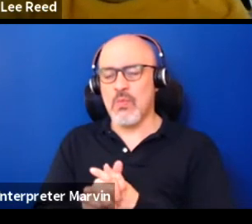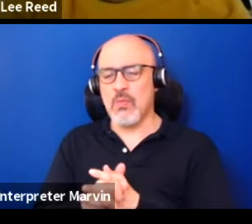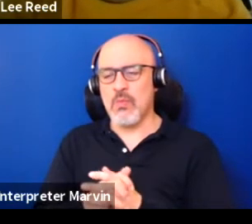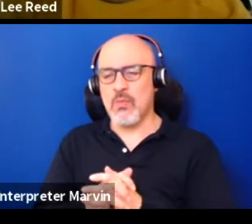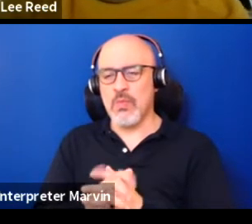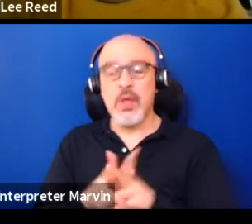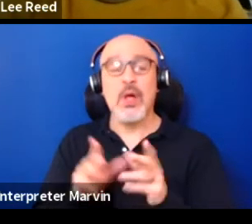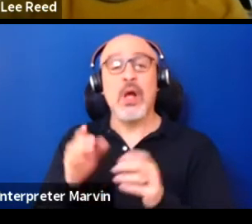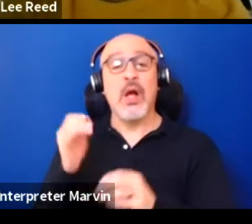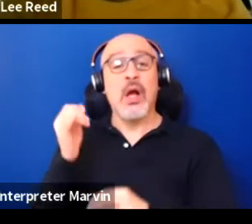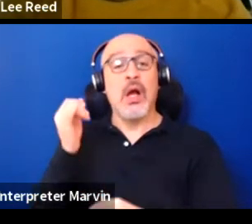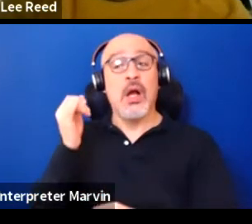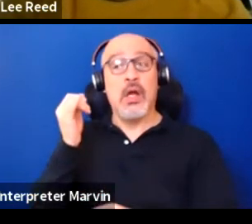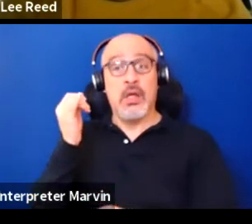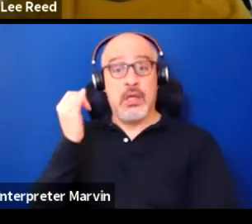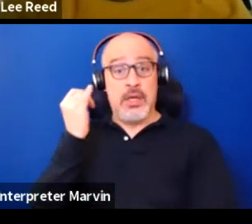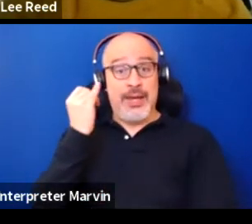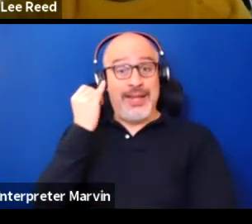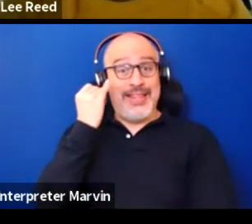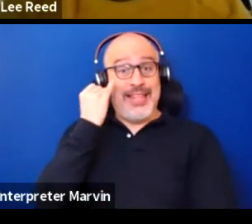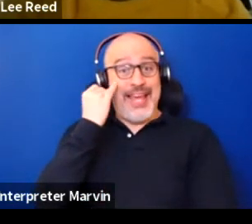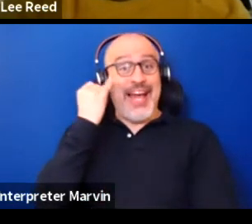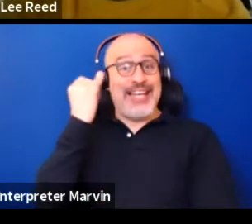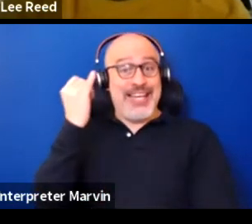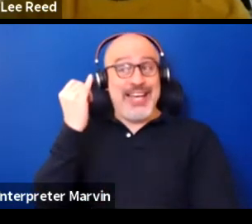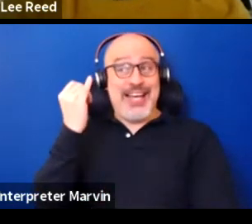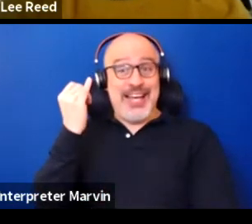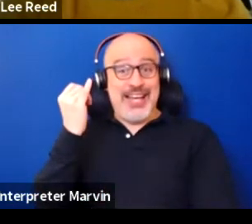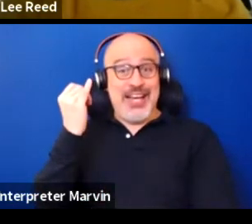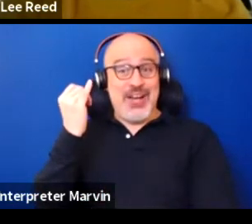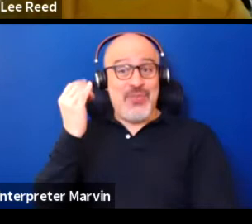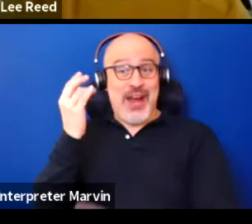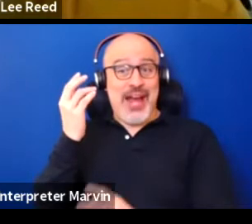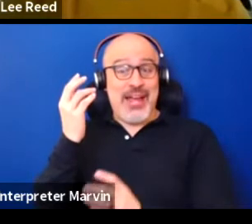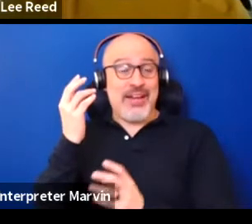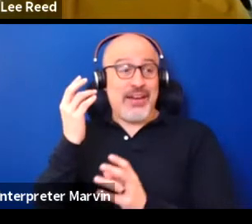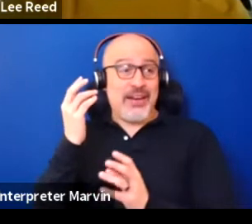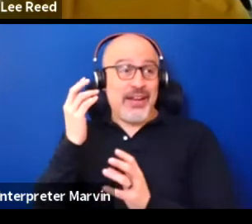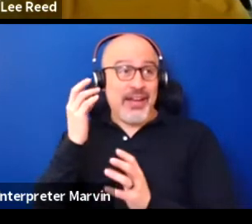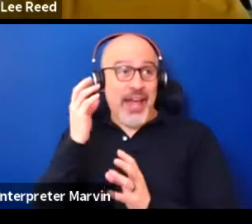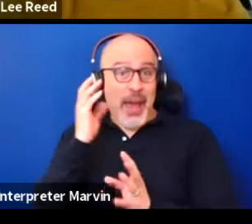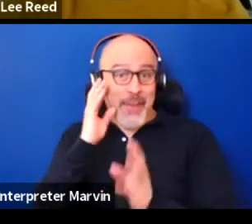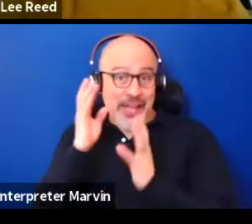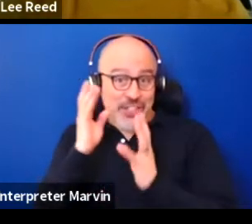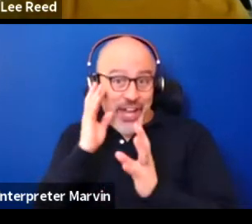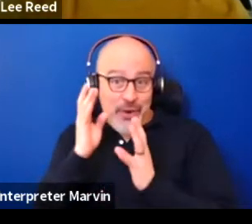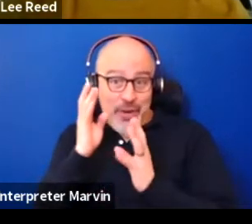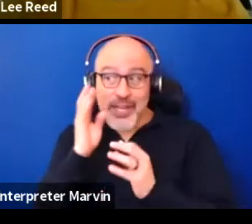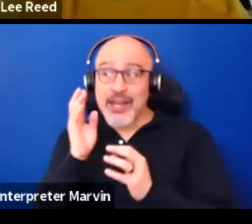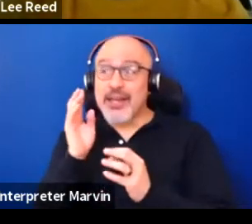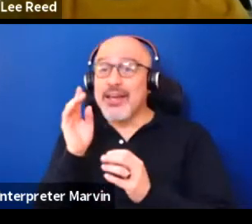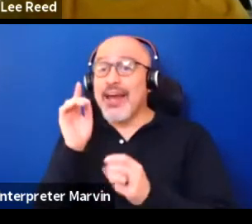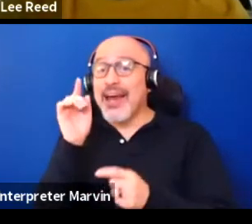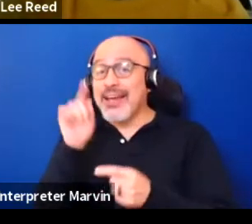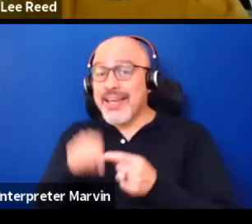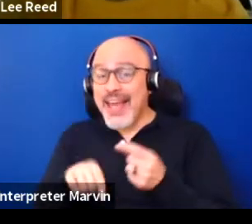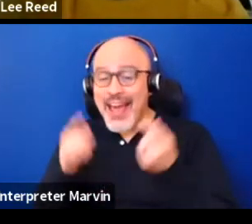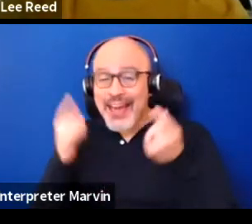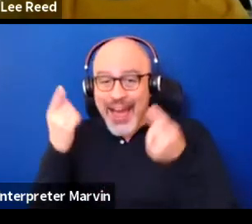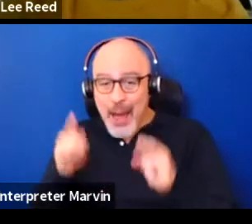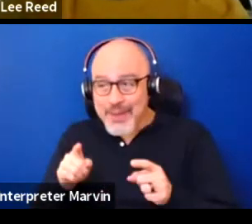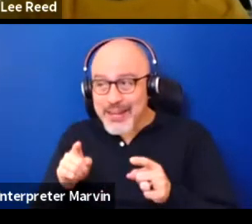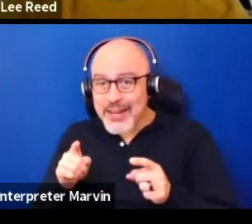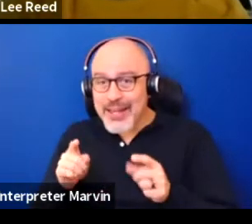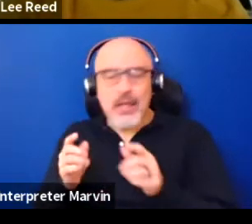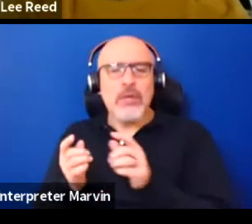what we're talking about is imaginary and that it can't happen, just changing our language